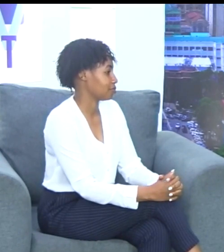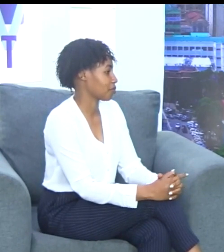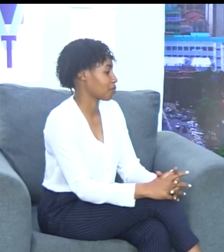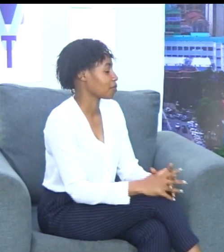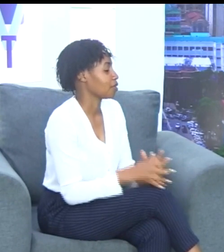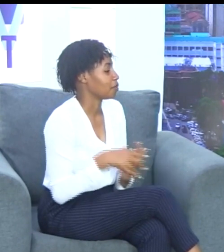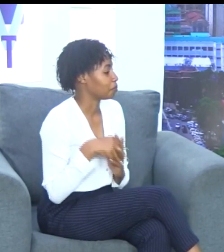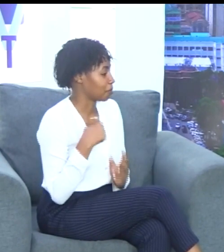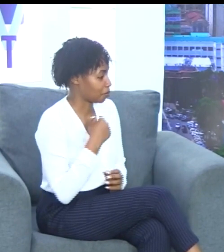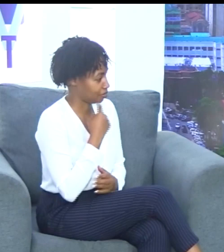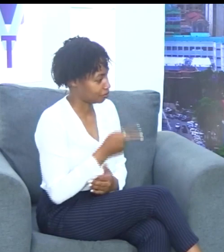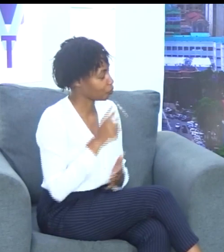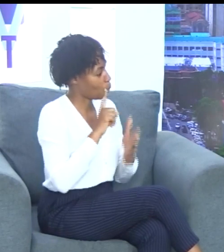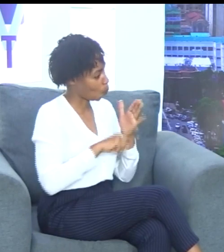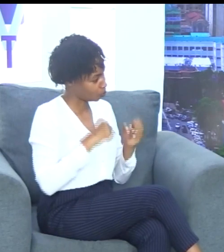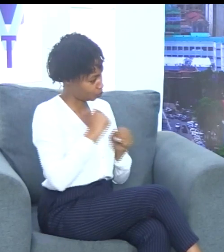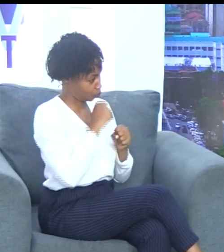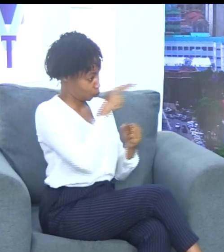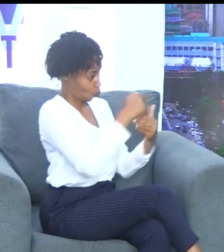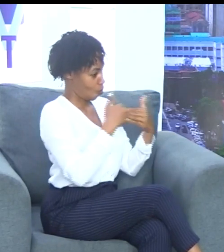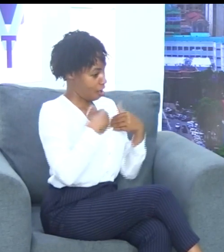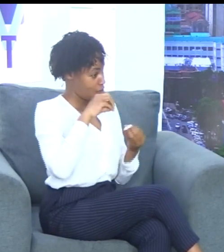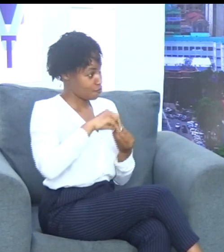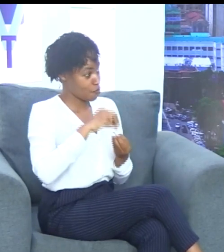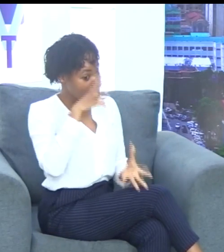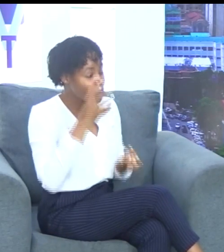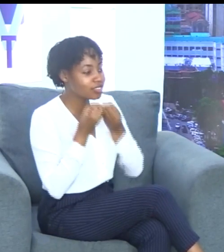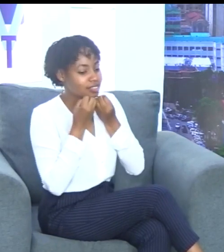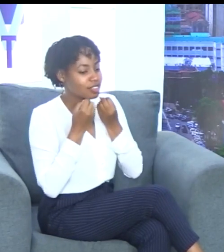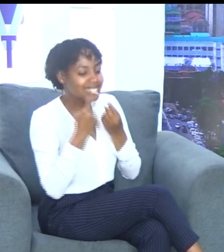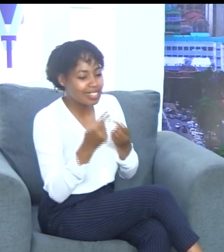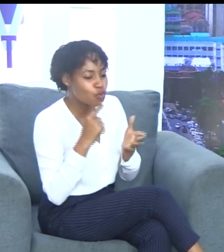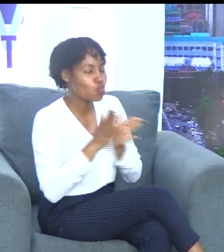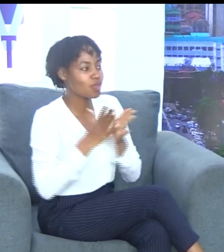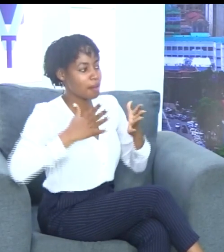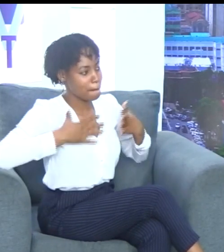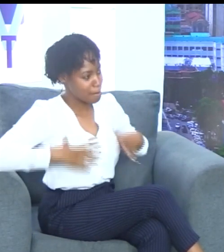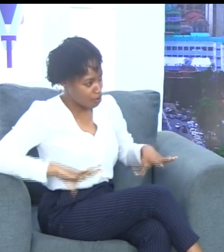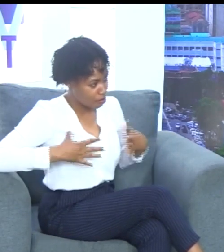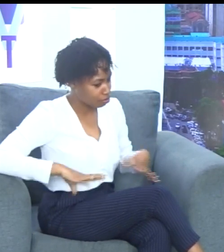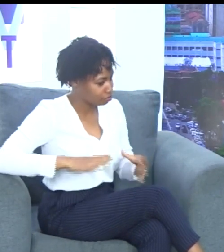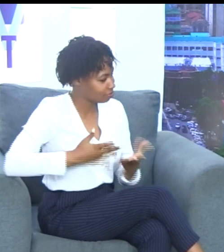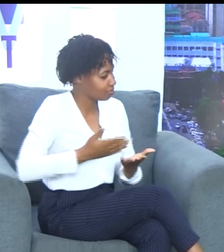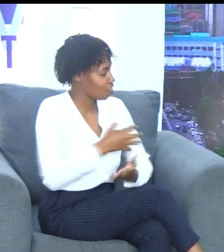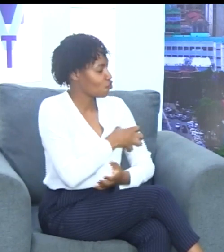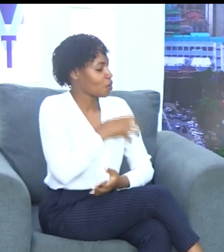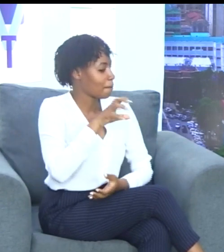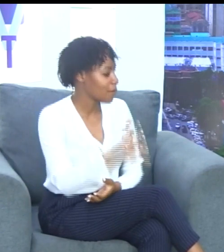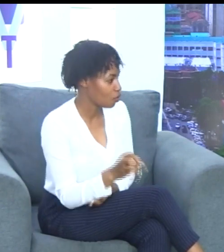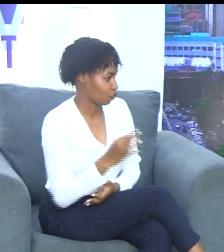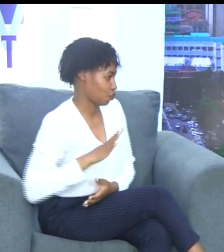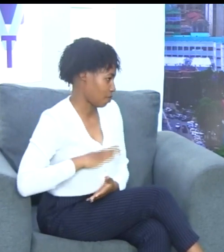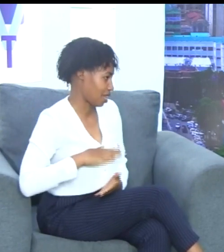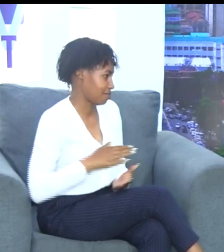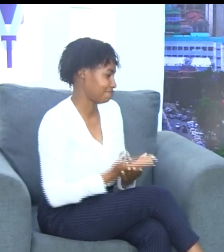Repeat, please. And what do you have to add more about